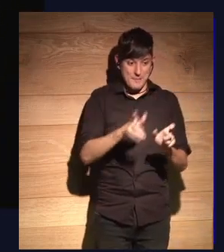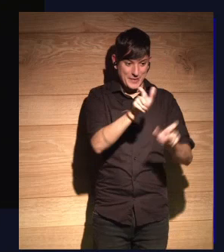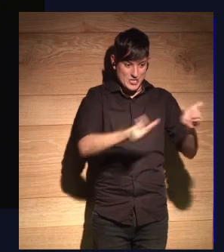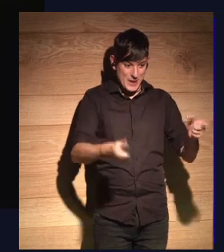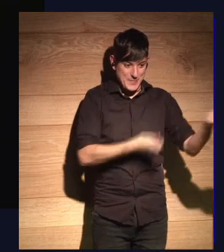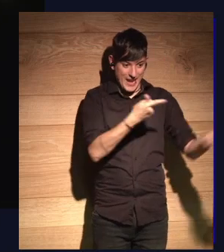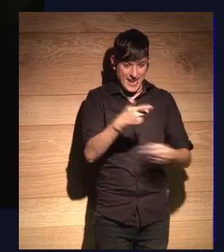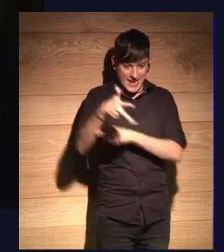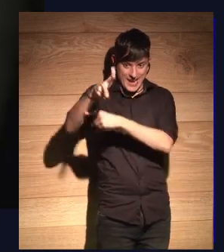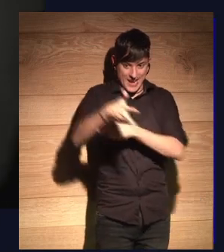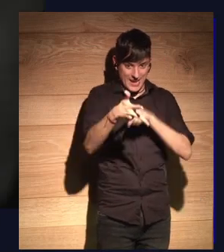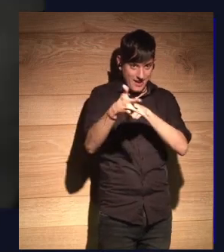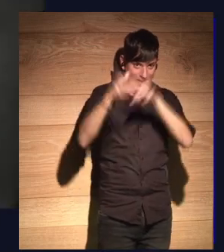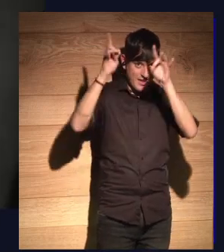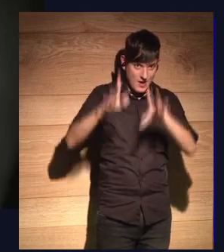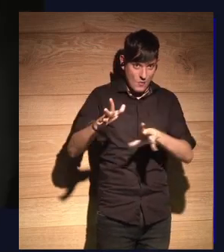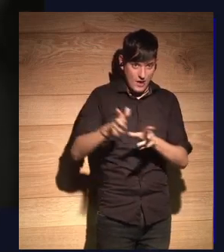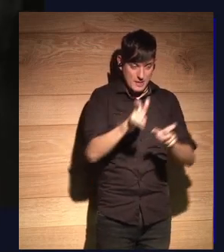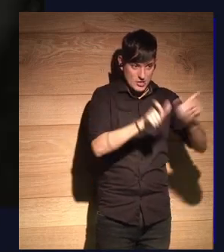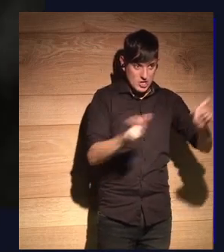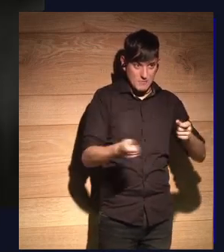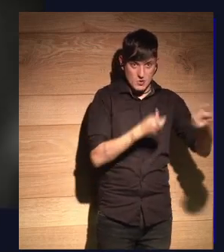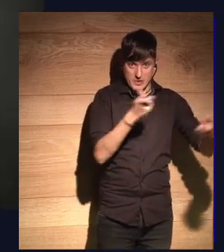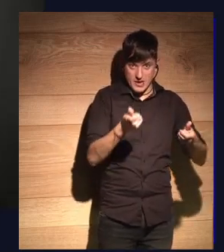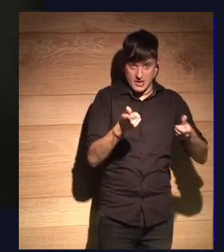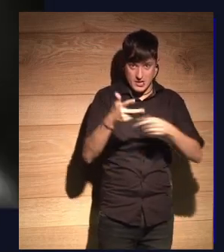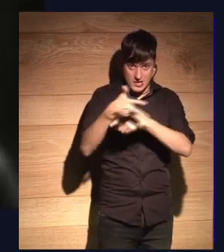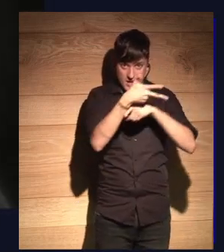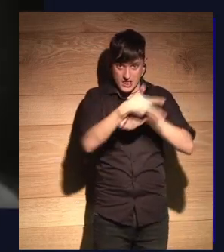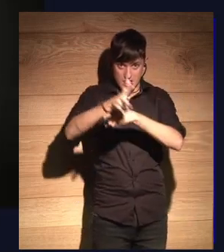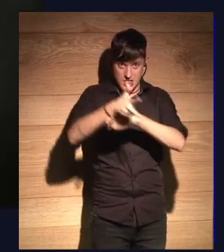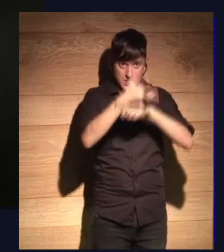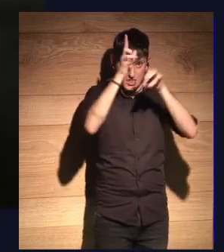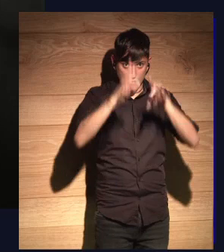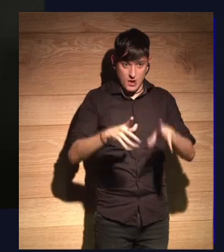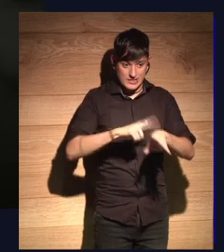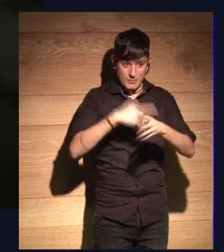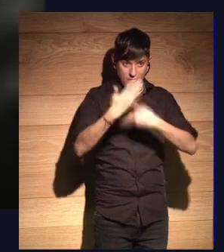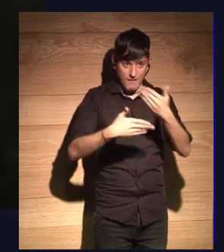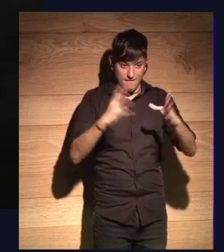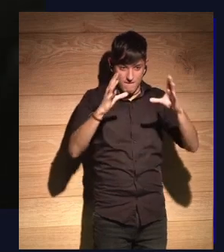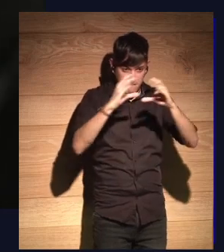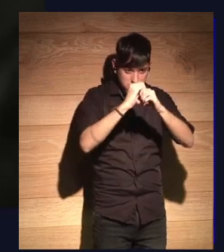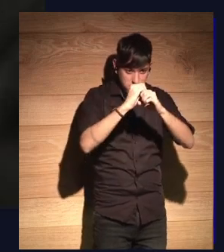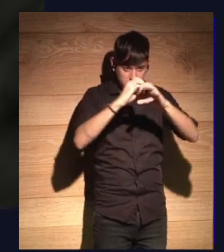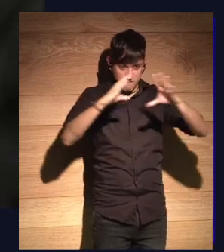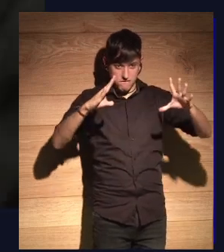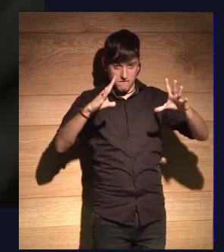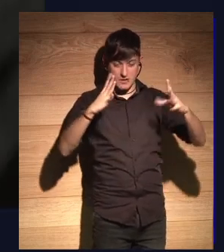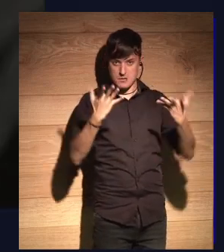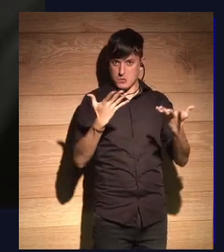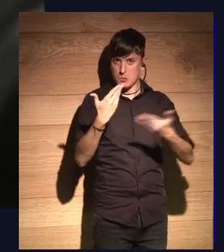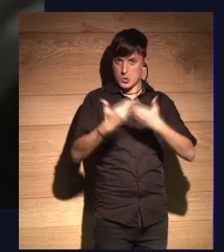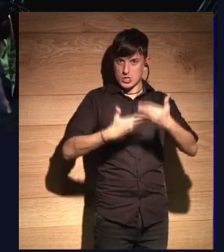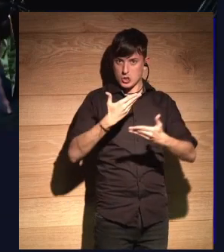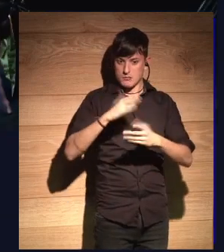it would focus at what time and all of that. So it was an amazing discovery process. Then